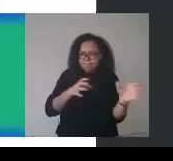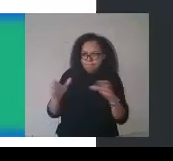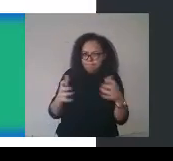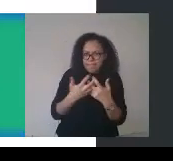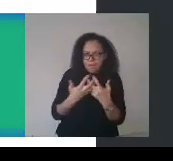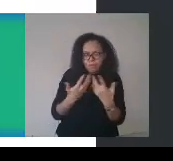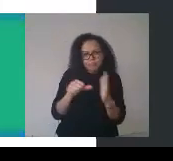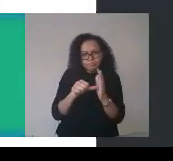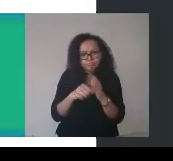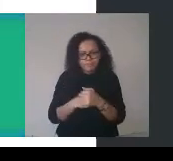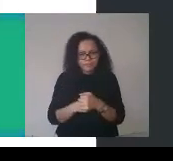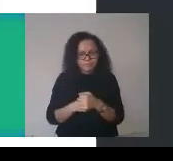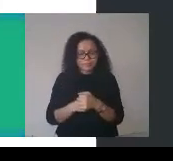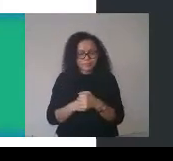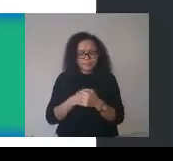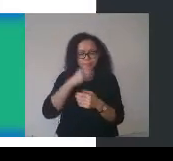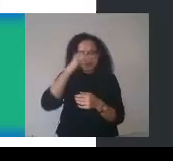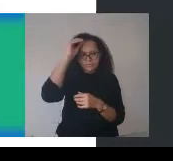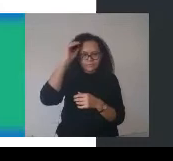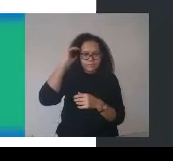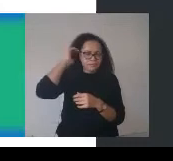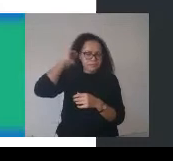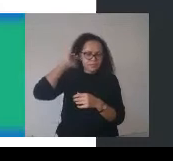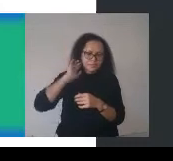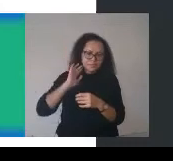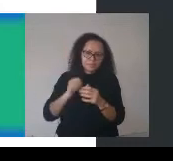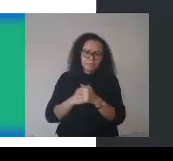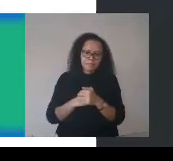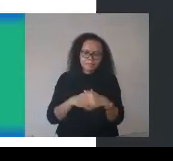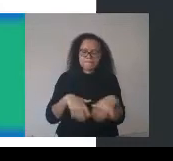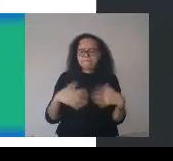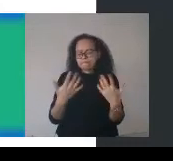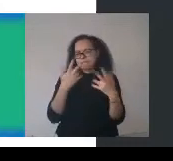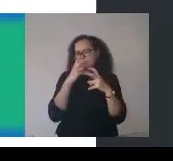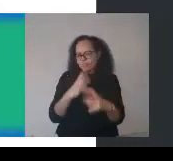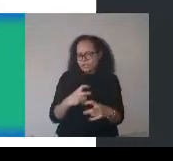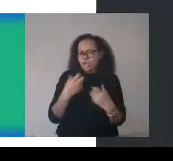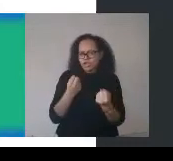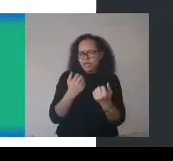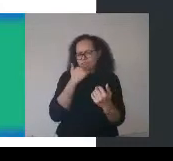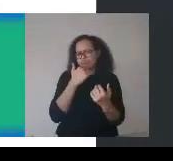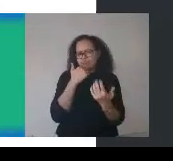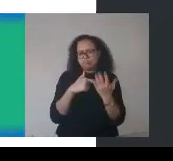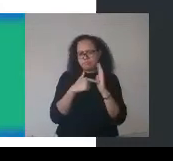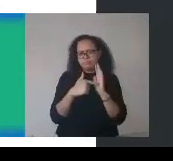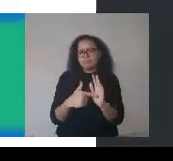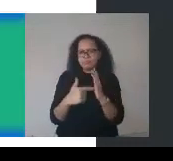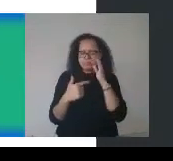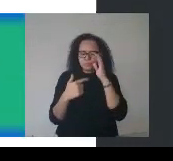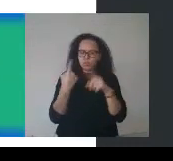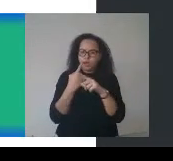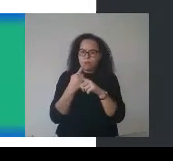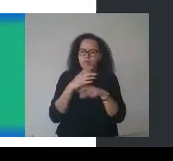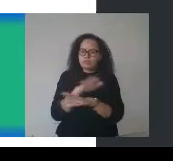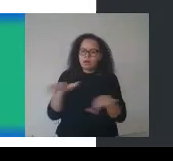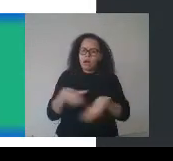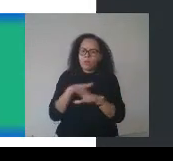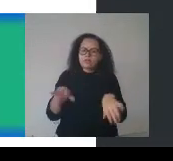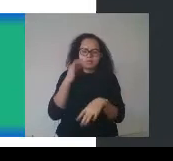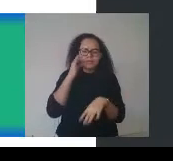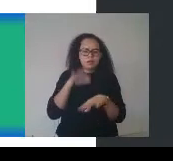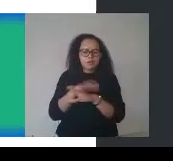slide. What we know there is a wealth of research that supports the benefit of aquatic activity to